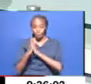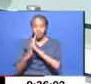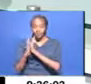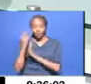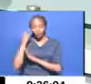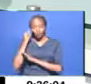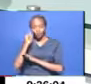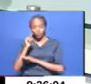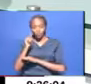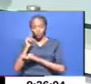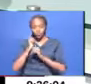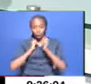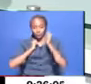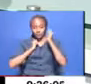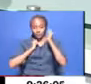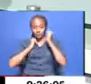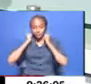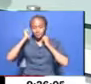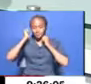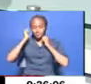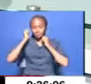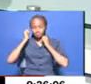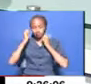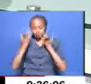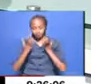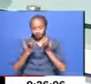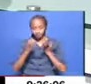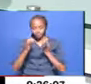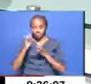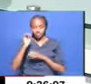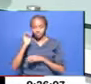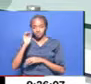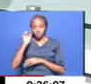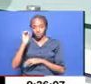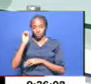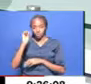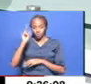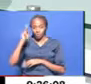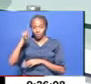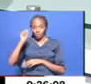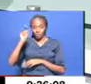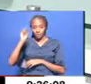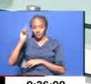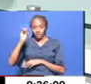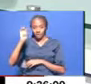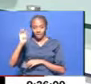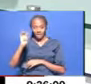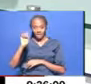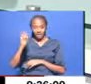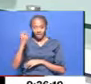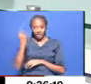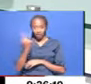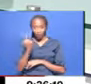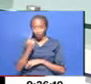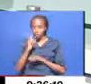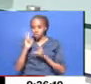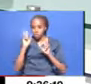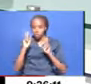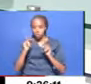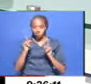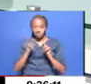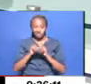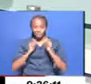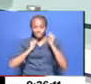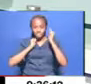Lieutenant General Daniel Ishmael Opande is not only a Kenyan hero, but a military officer